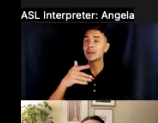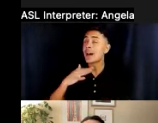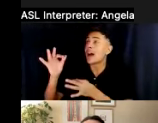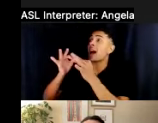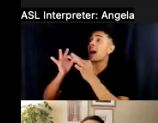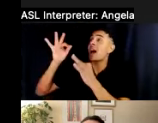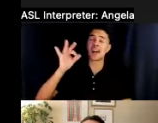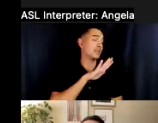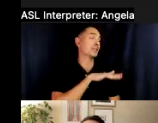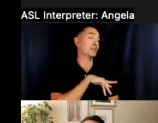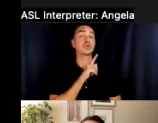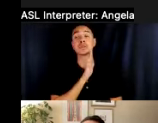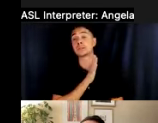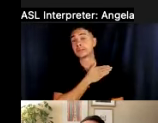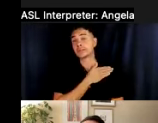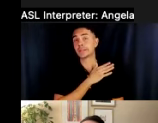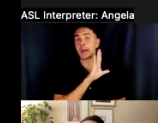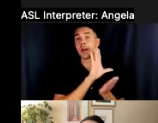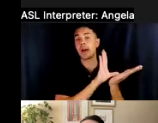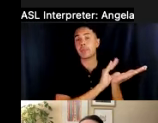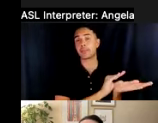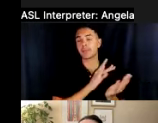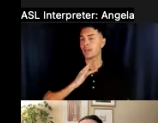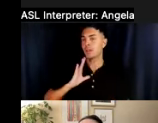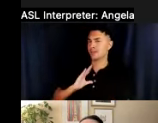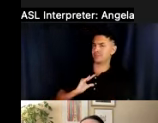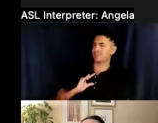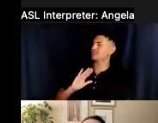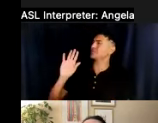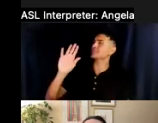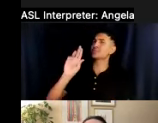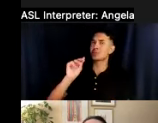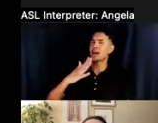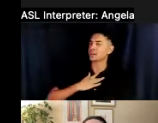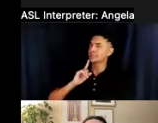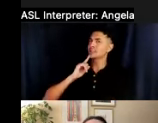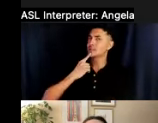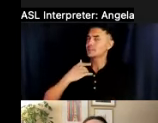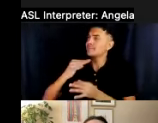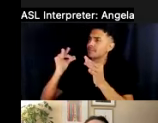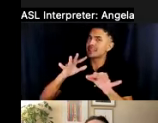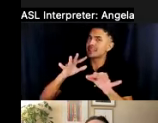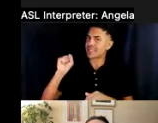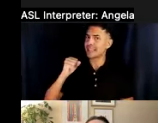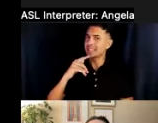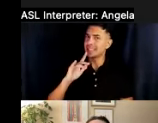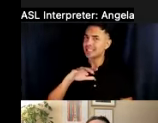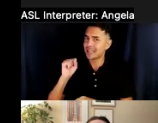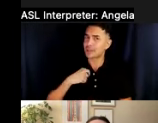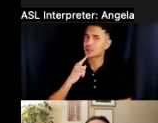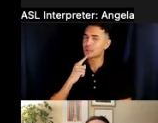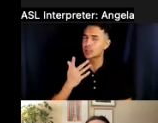being maybe spoken down to as either yourself receiving medical treatment or being with